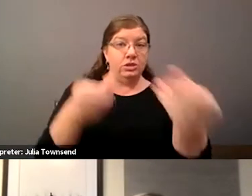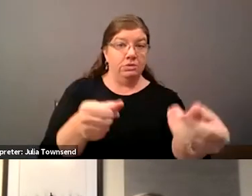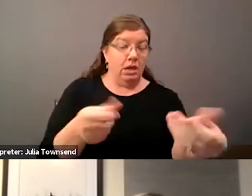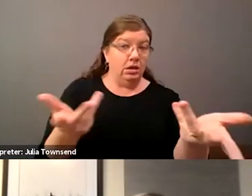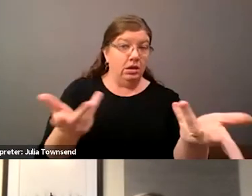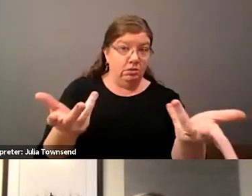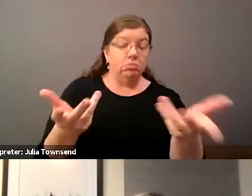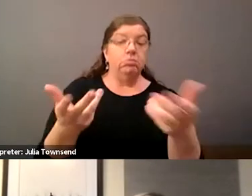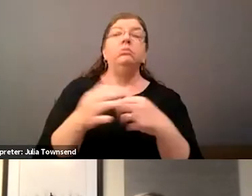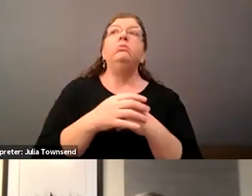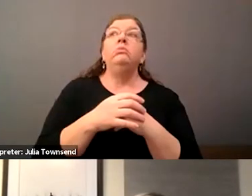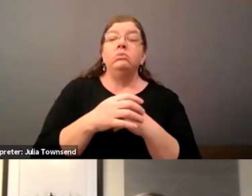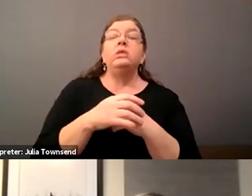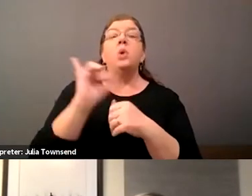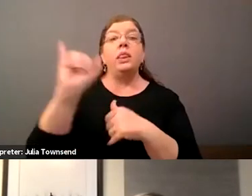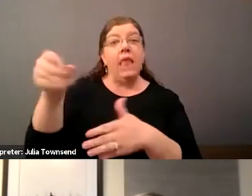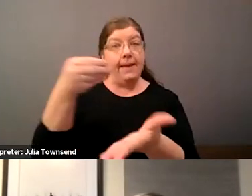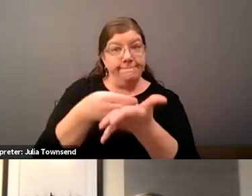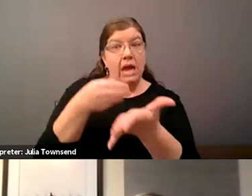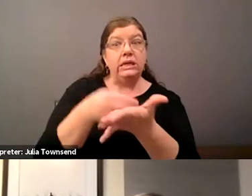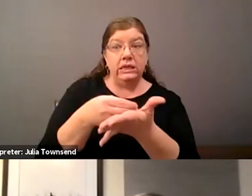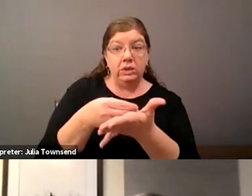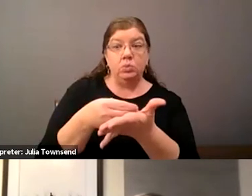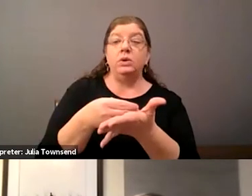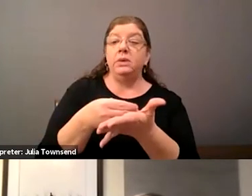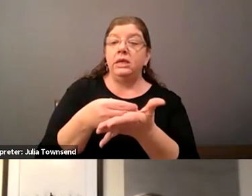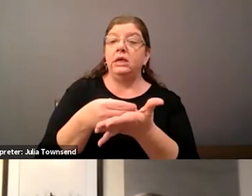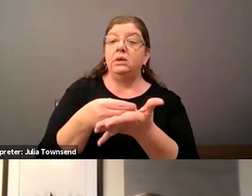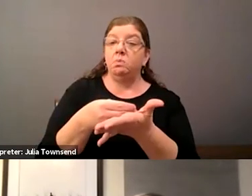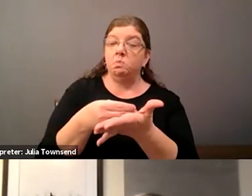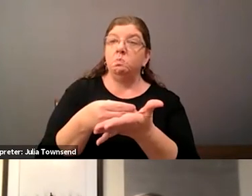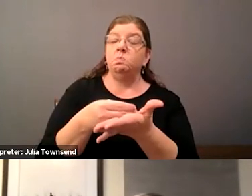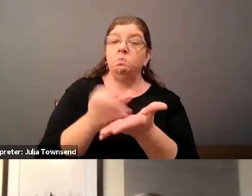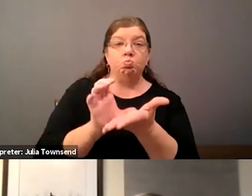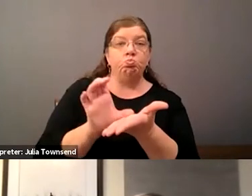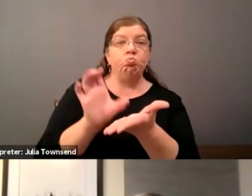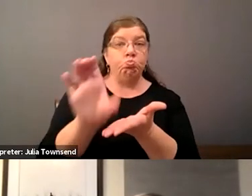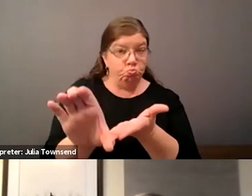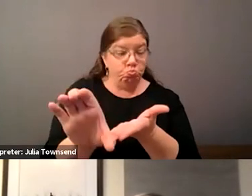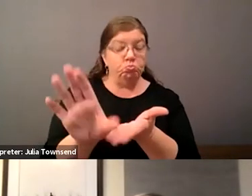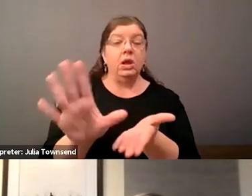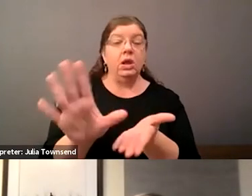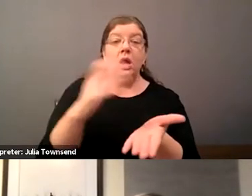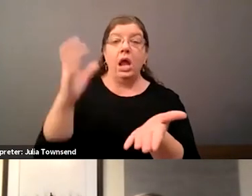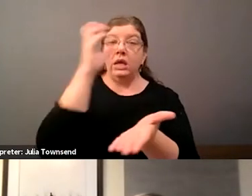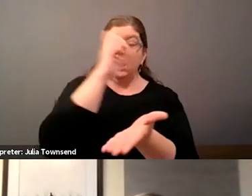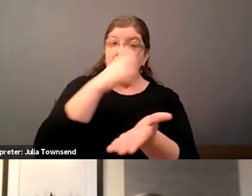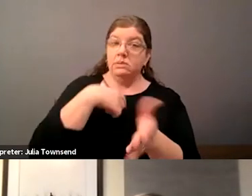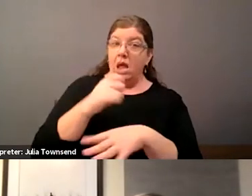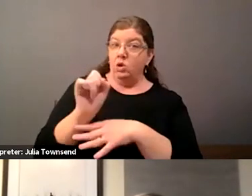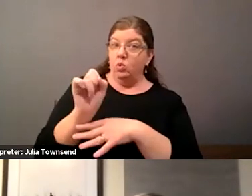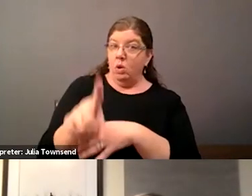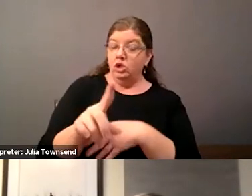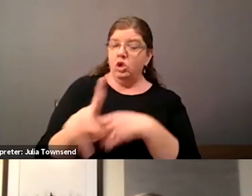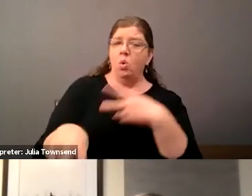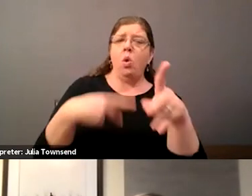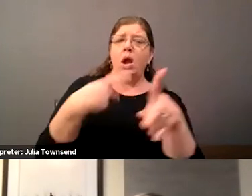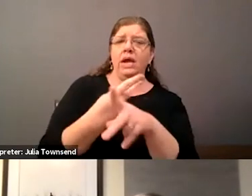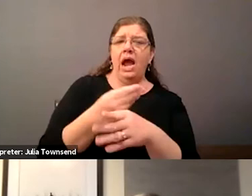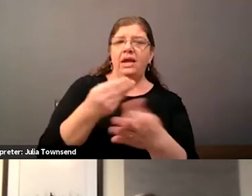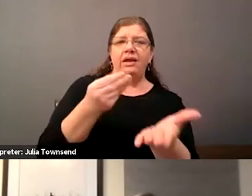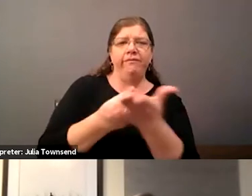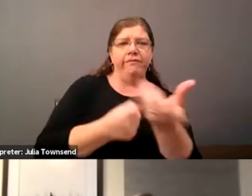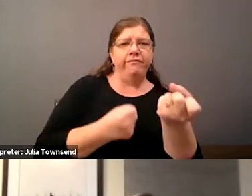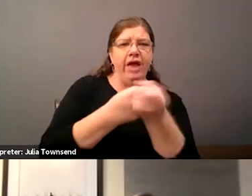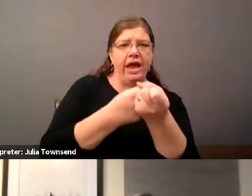and um so that money would be um allocated and i guess my question would be what kind of funding would the district